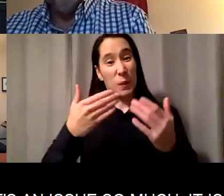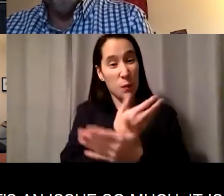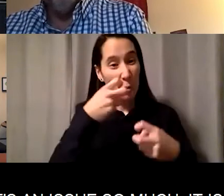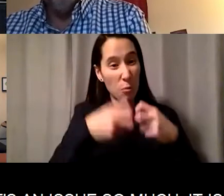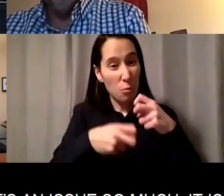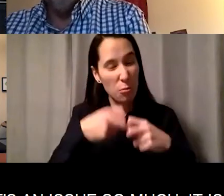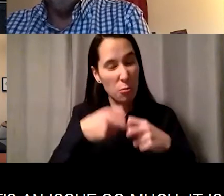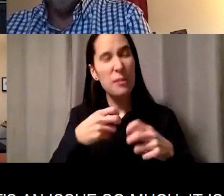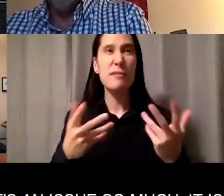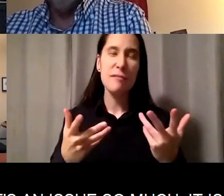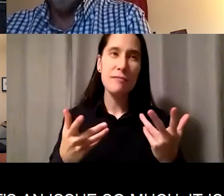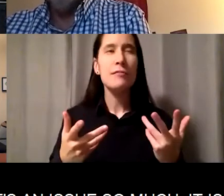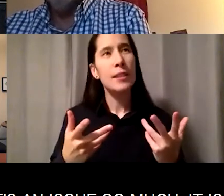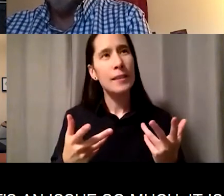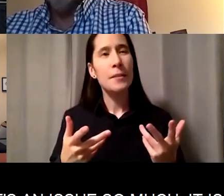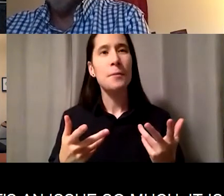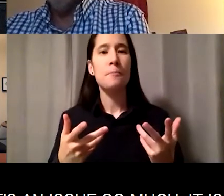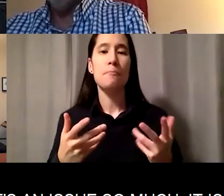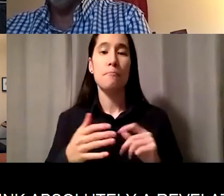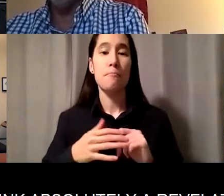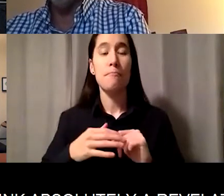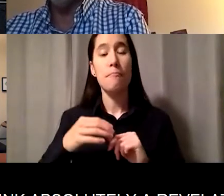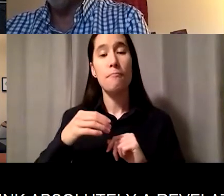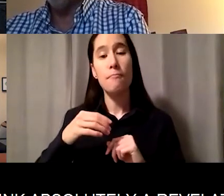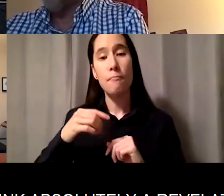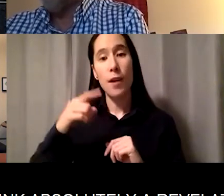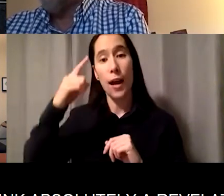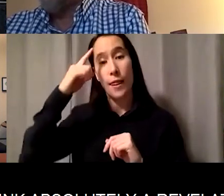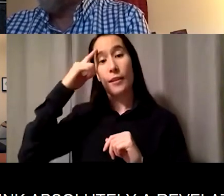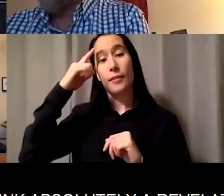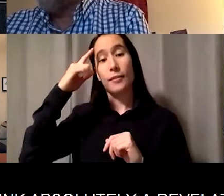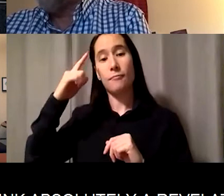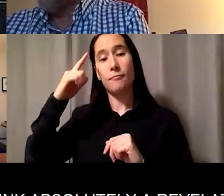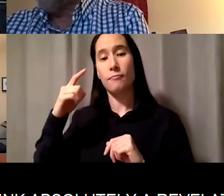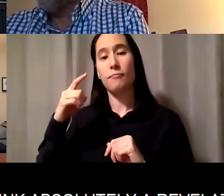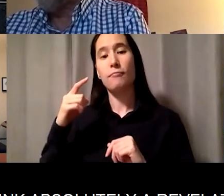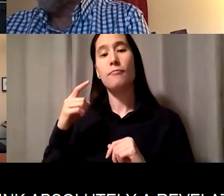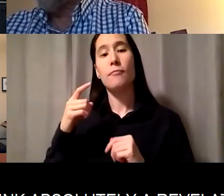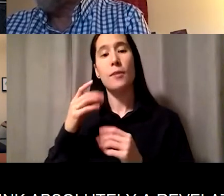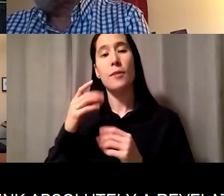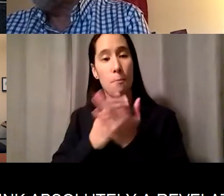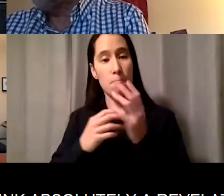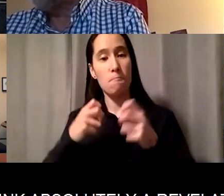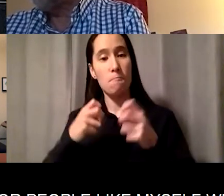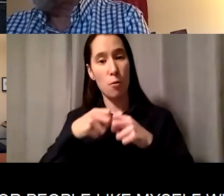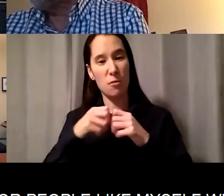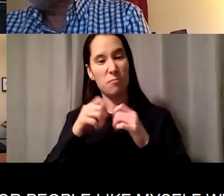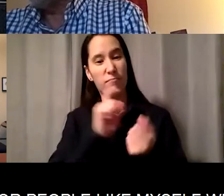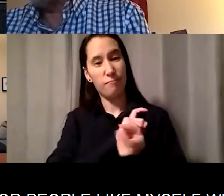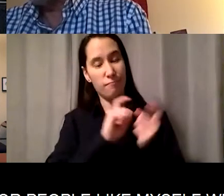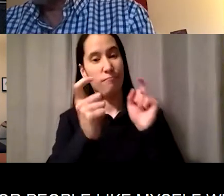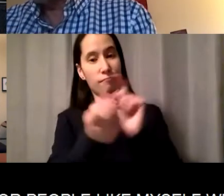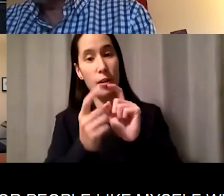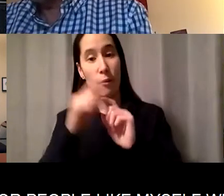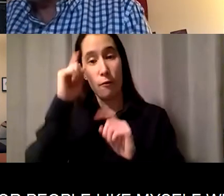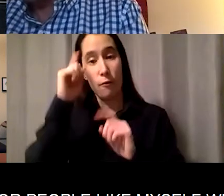so much. It is, I think, absolutely a revelation, particularly for people like myself who've